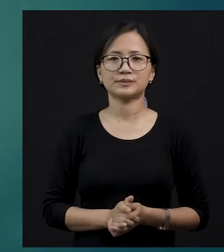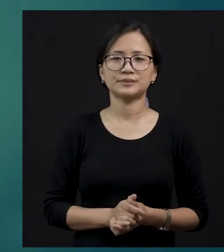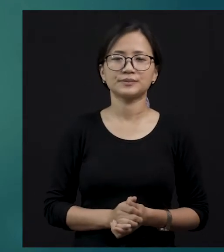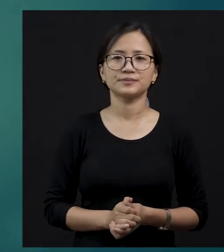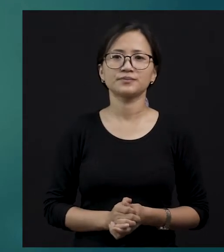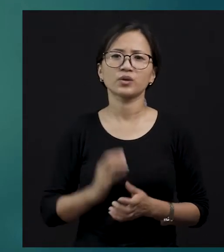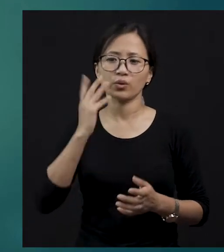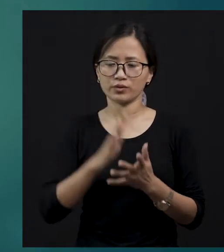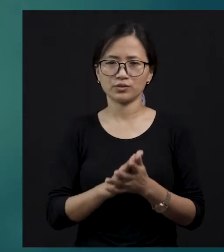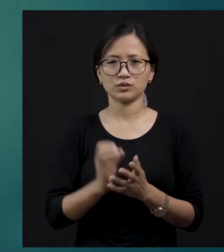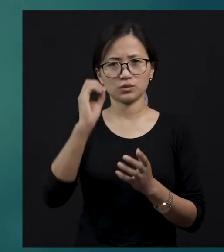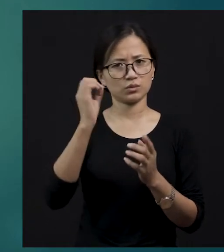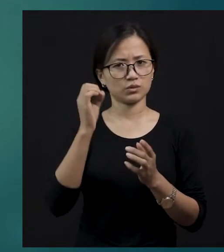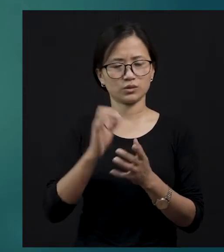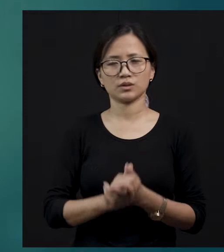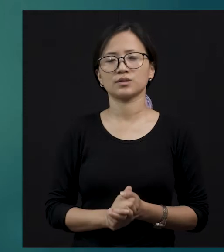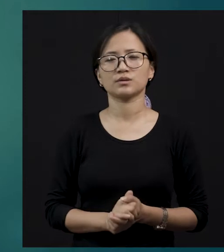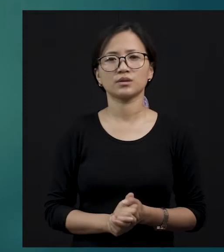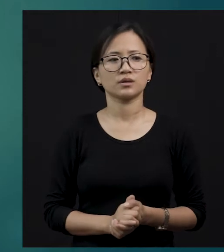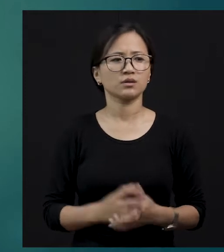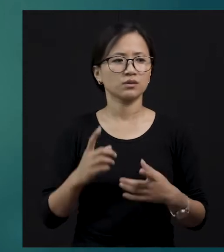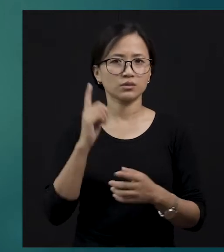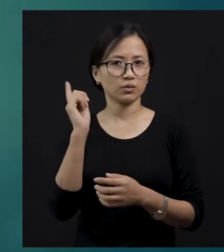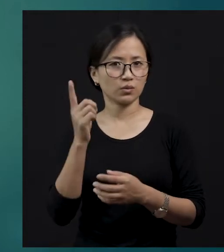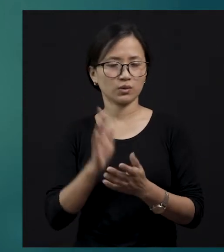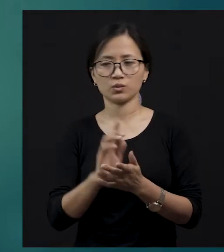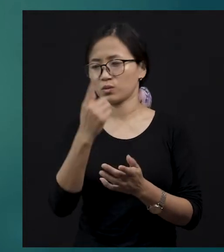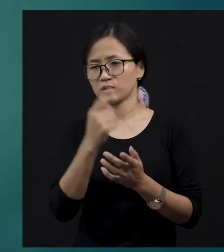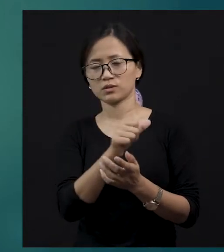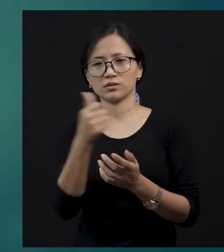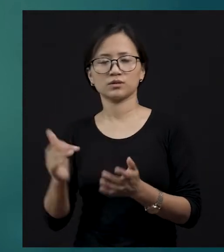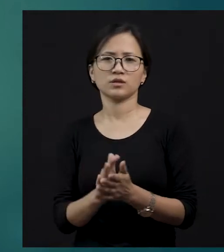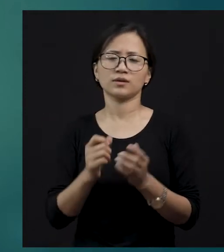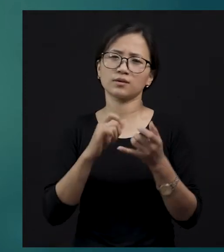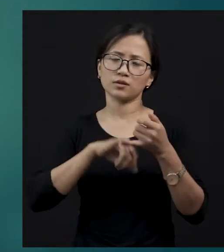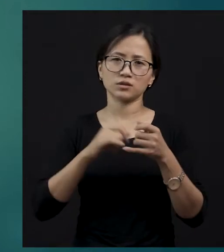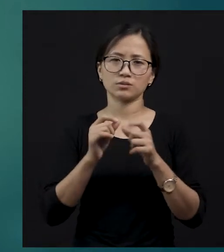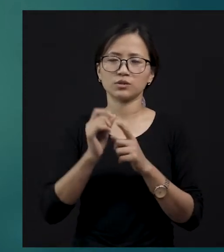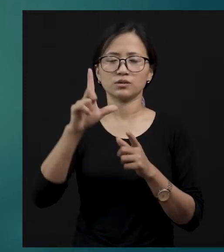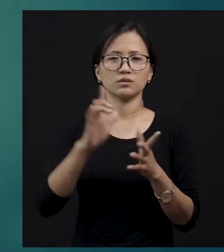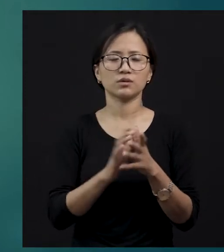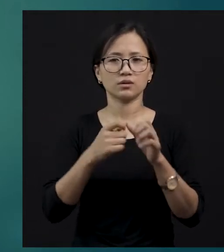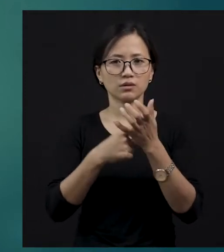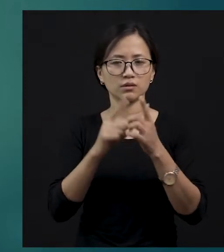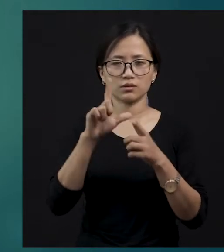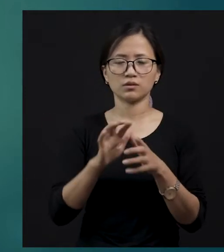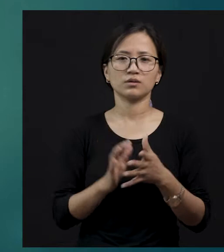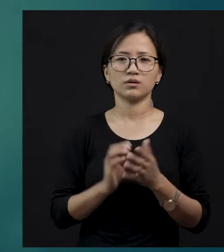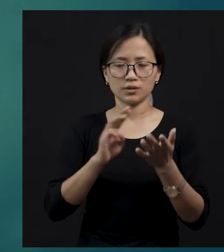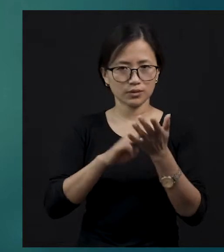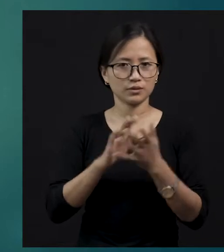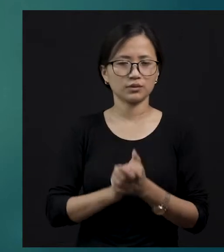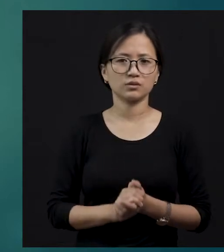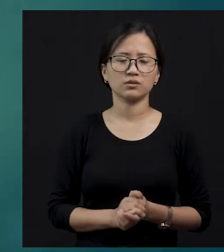up whenever they get the opportunity. Okay, they warn one another with special alarm whenever they spot anything suspicious.